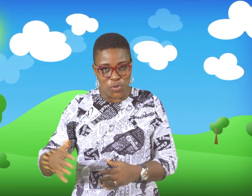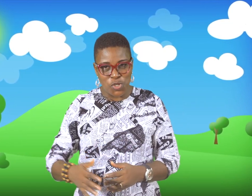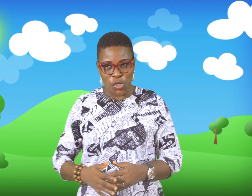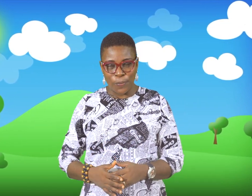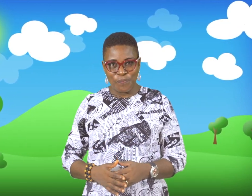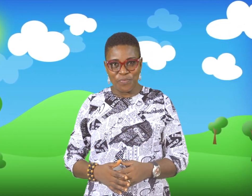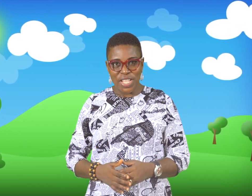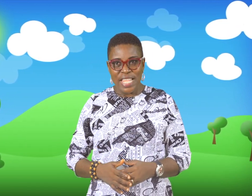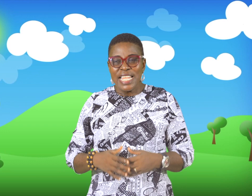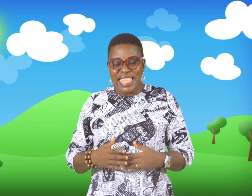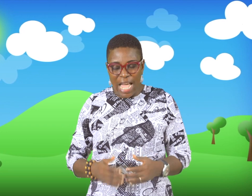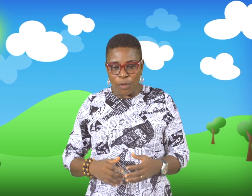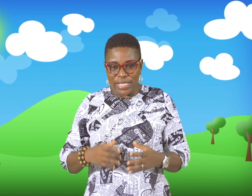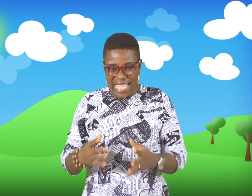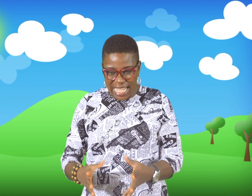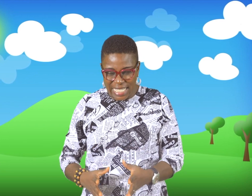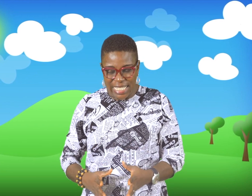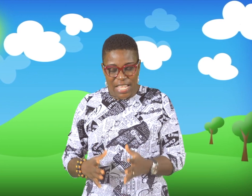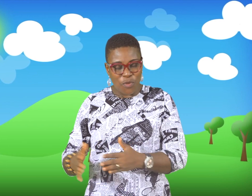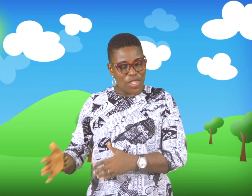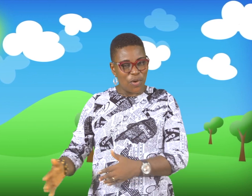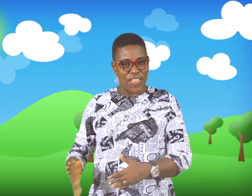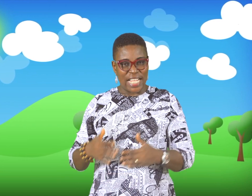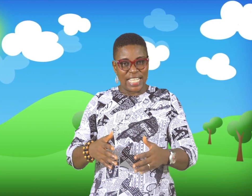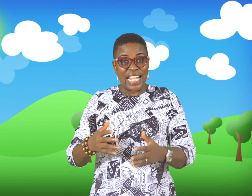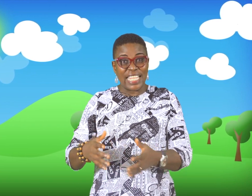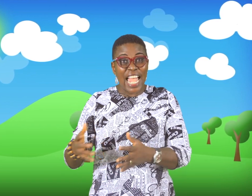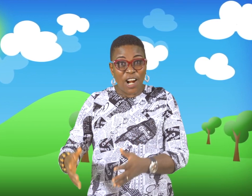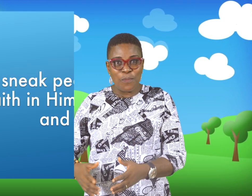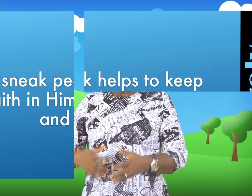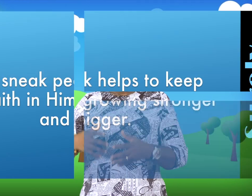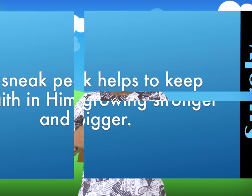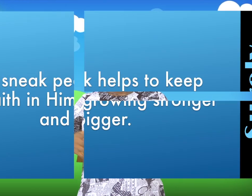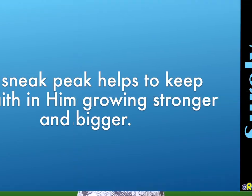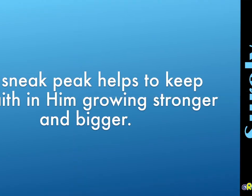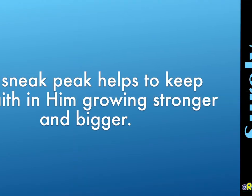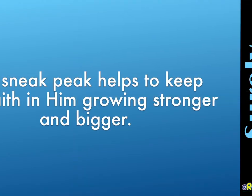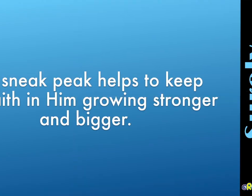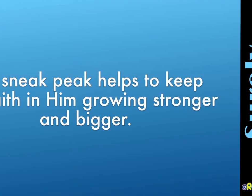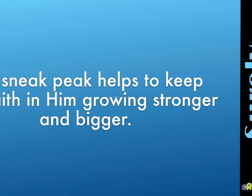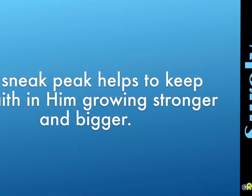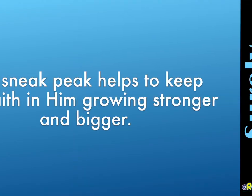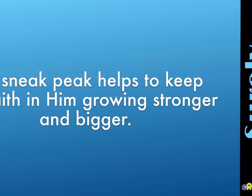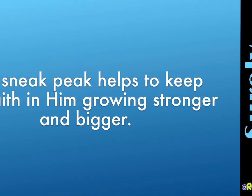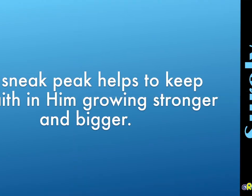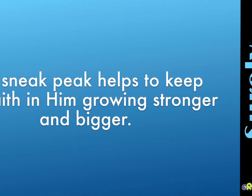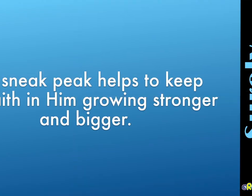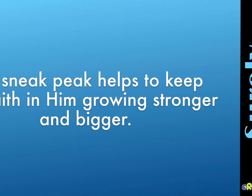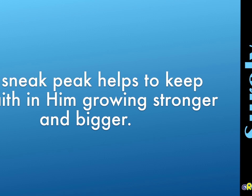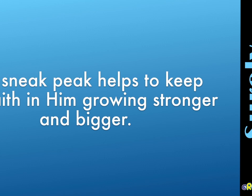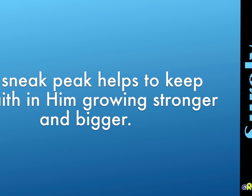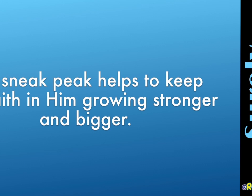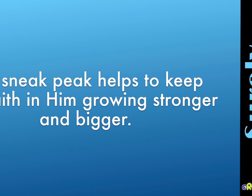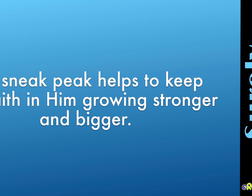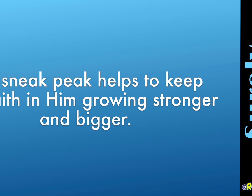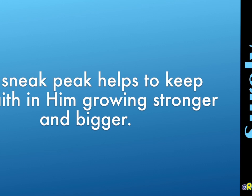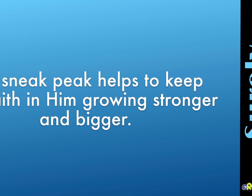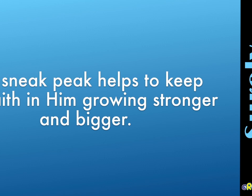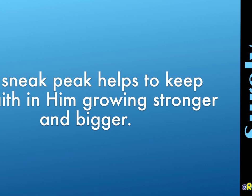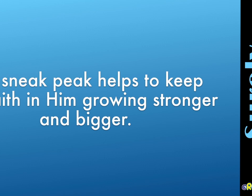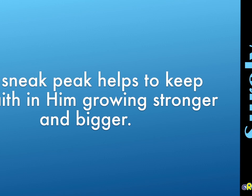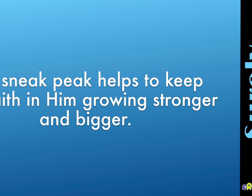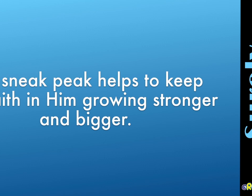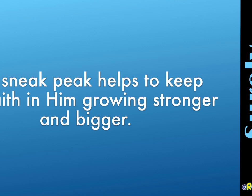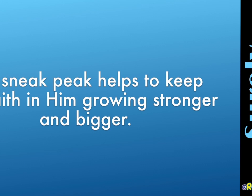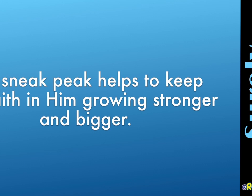our future. Now, that if we know that, it can help our faith. It can help our